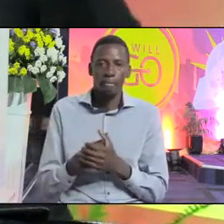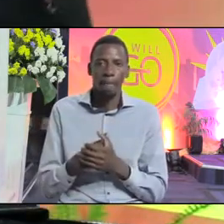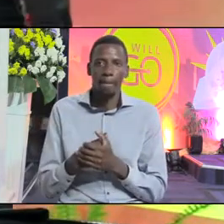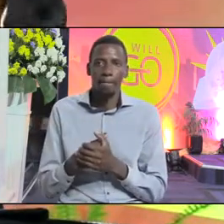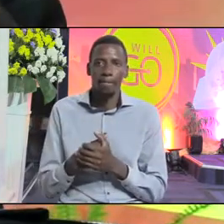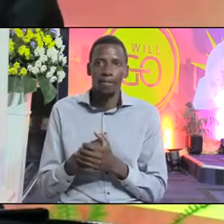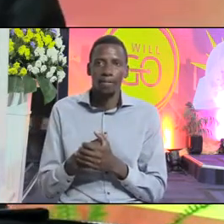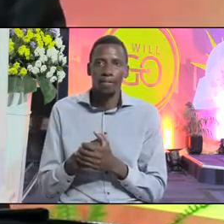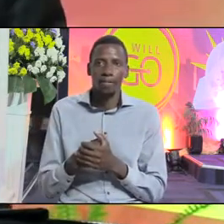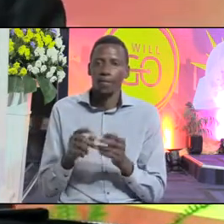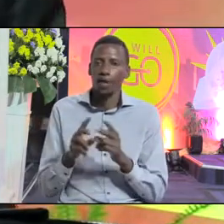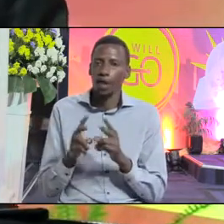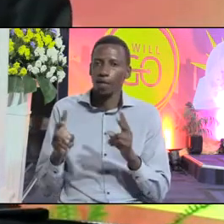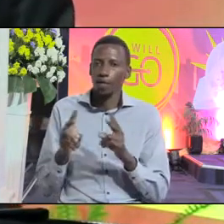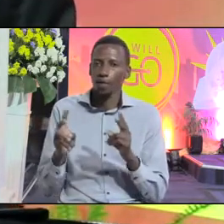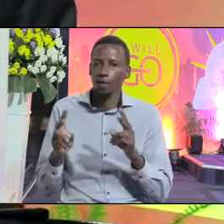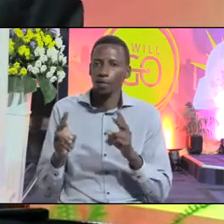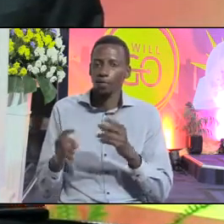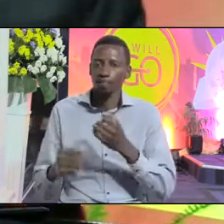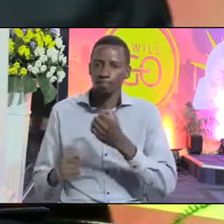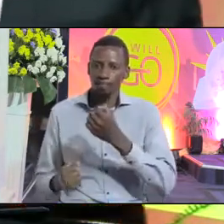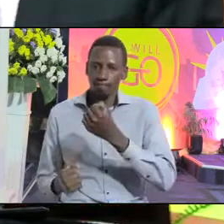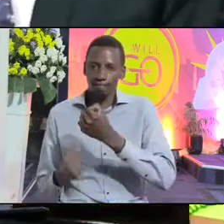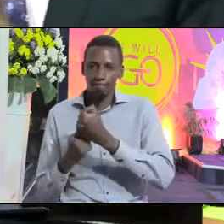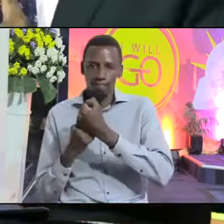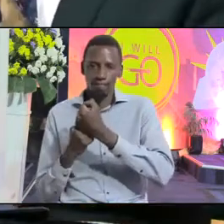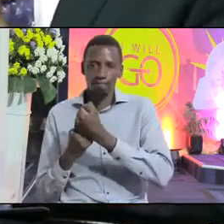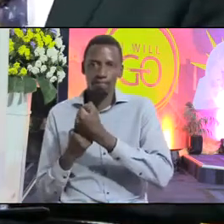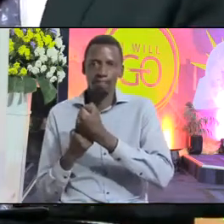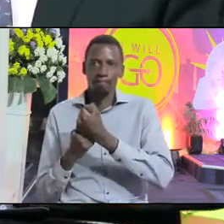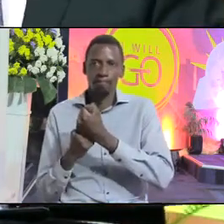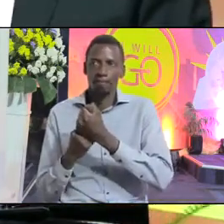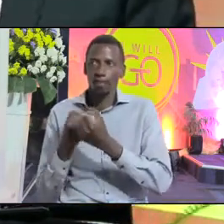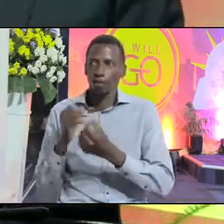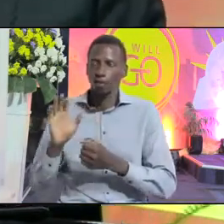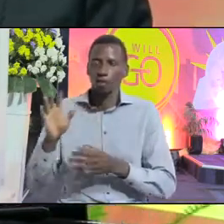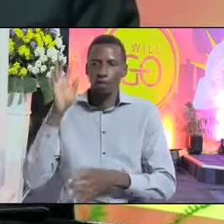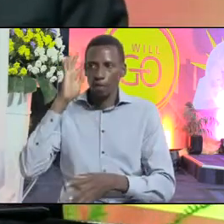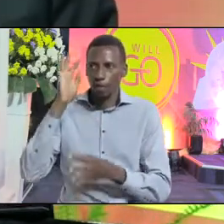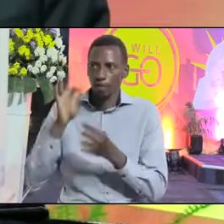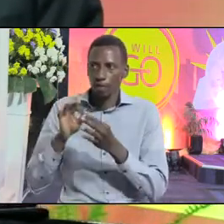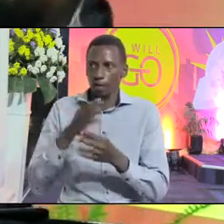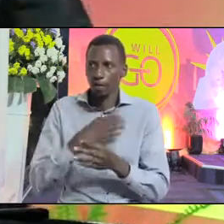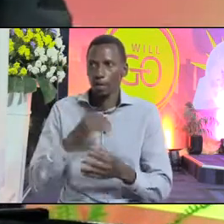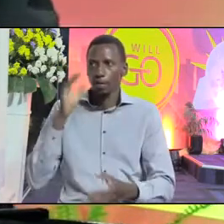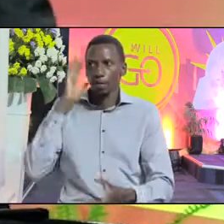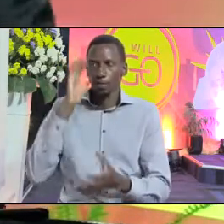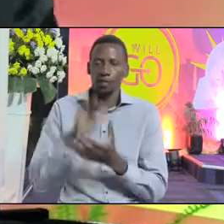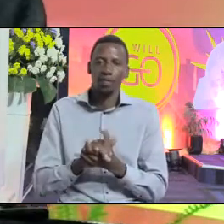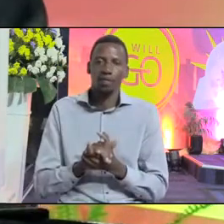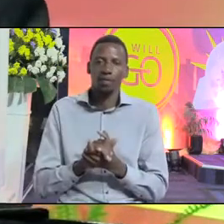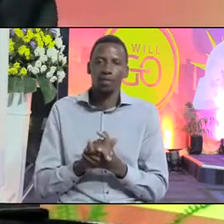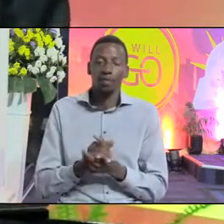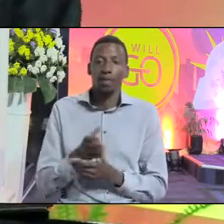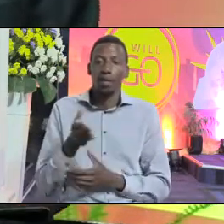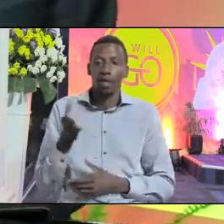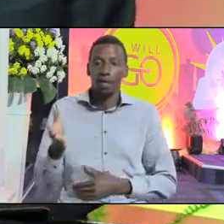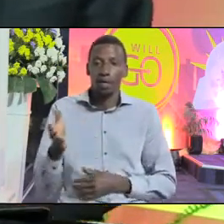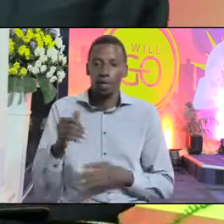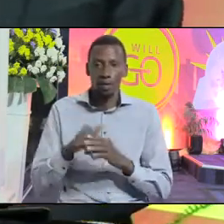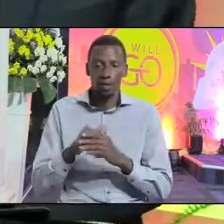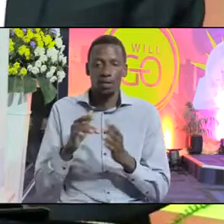the very essence of his faith and belief. For here in the book of